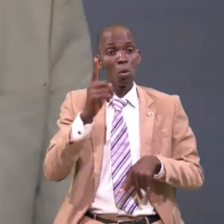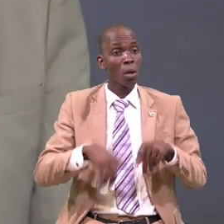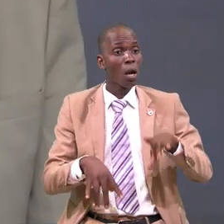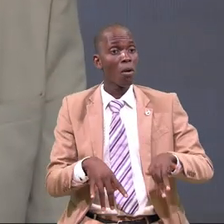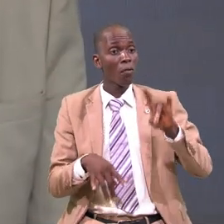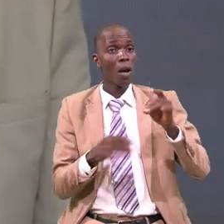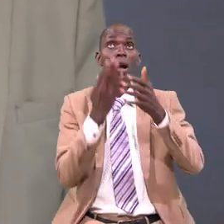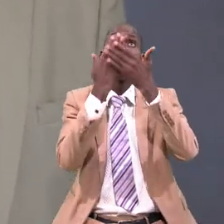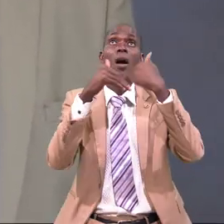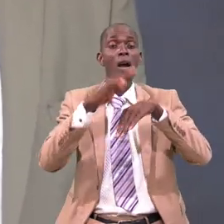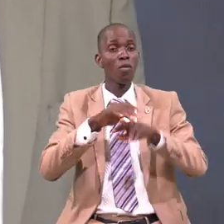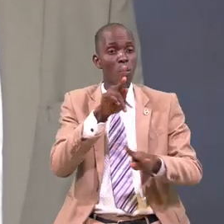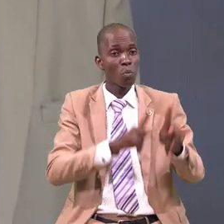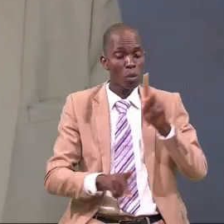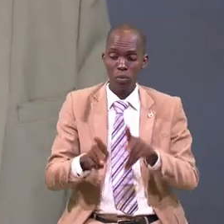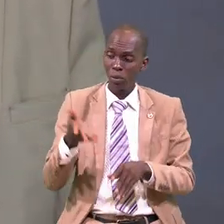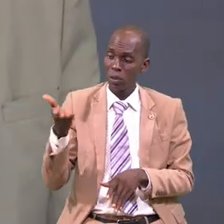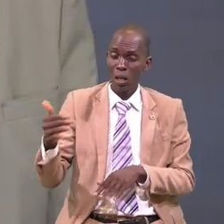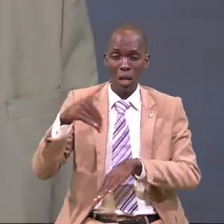there. You can't find them there.